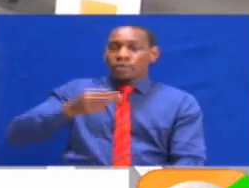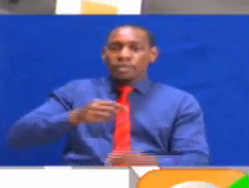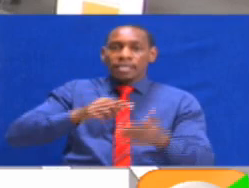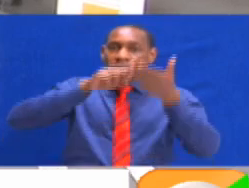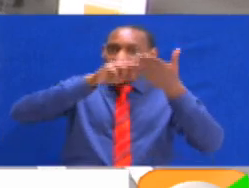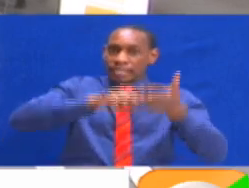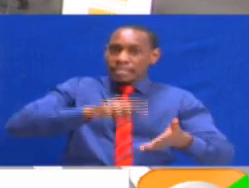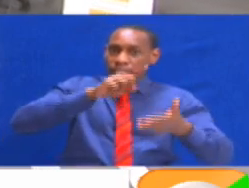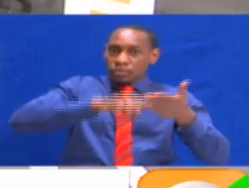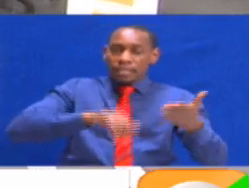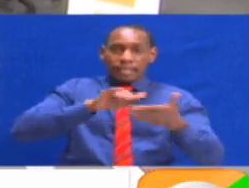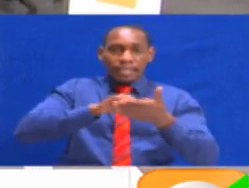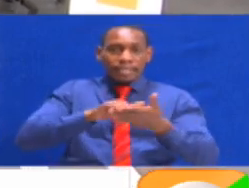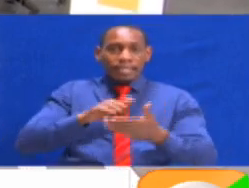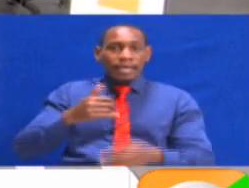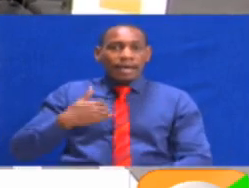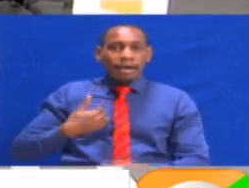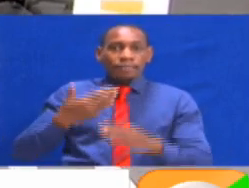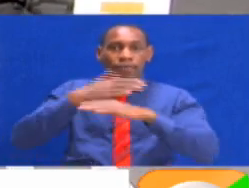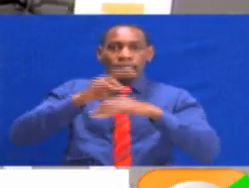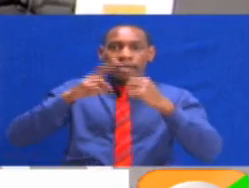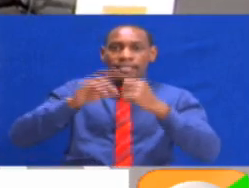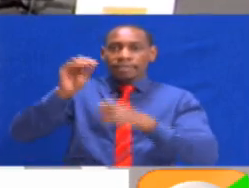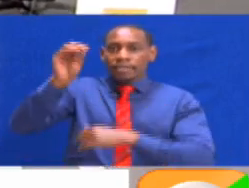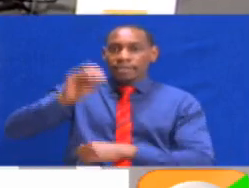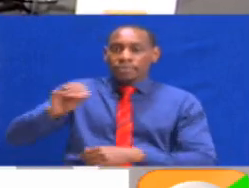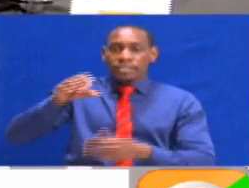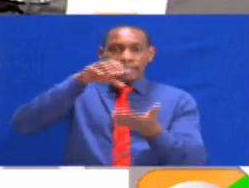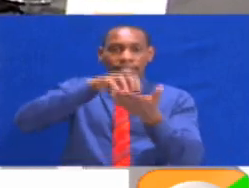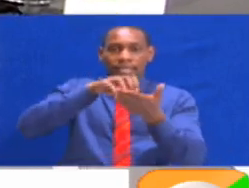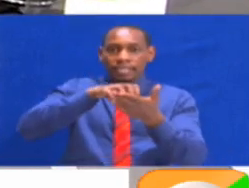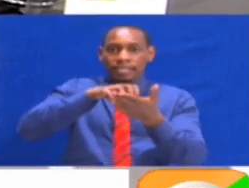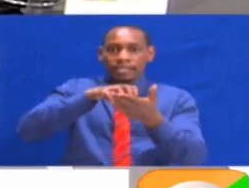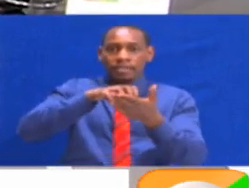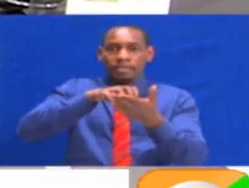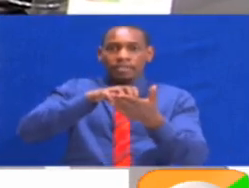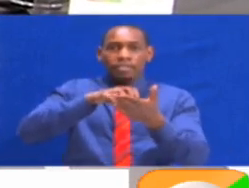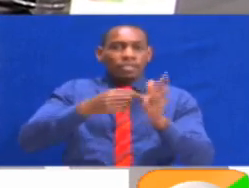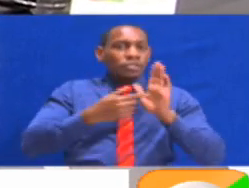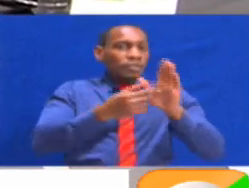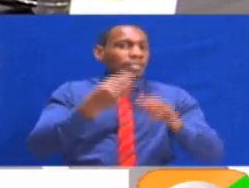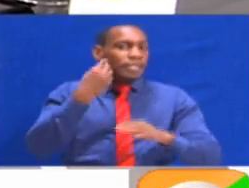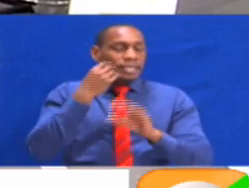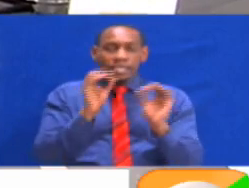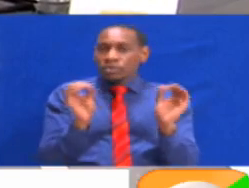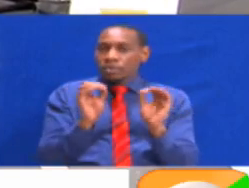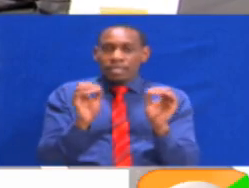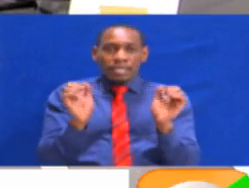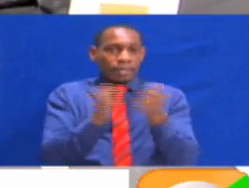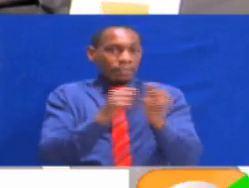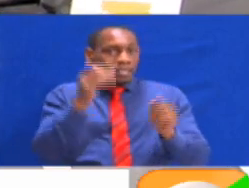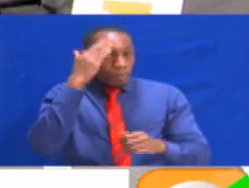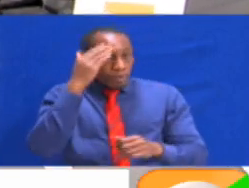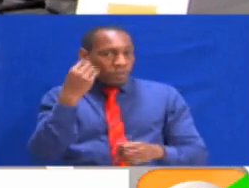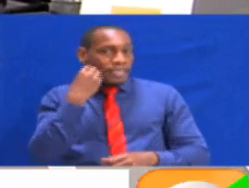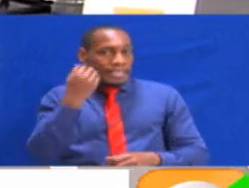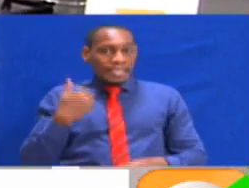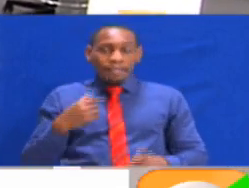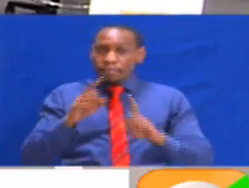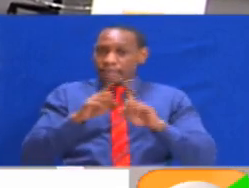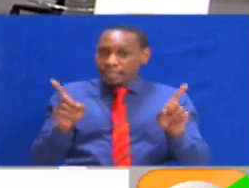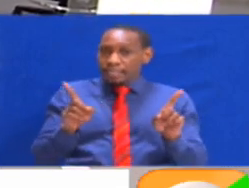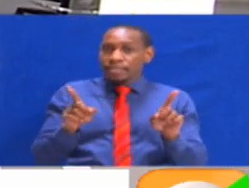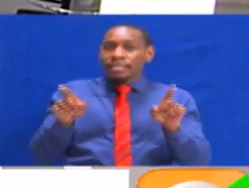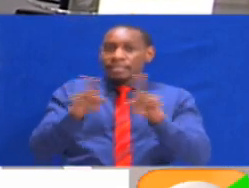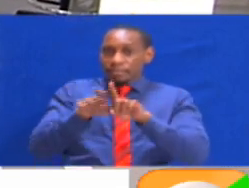that whereas we have more than 70% of our cases are completely asymptomatic, you cannot tell someone is unwell, but that doesn't